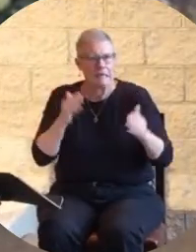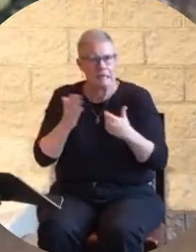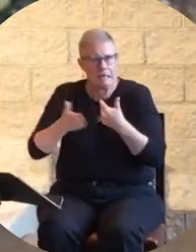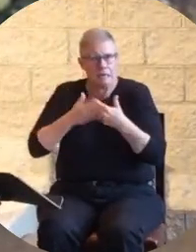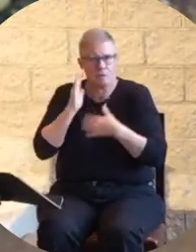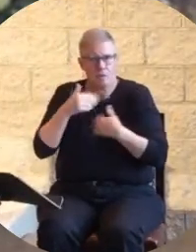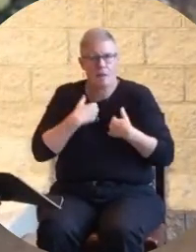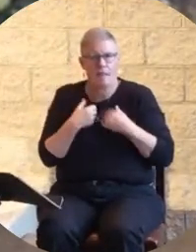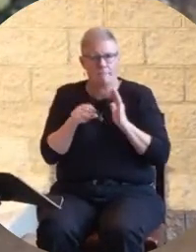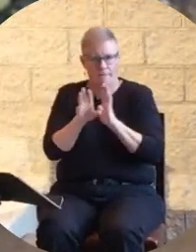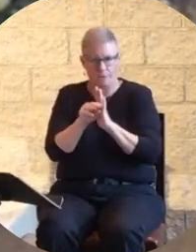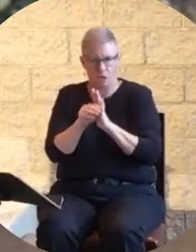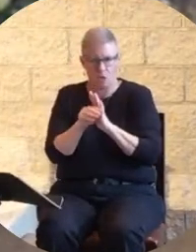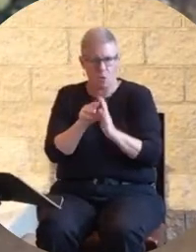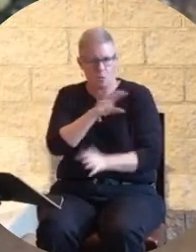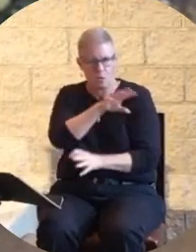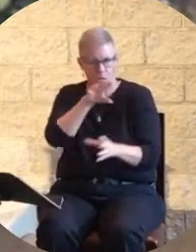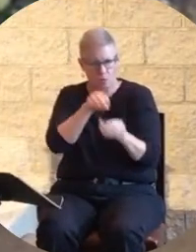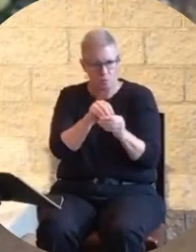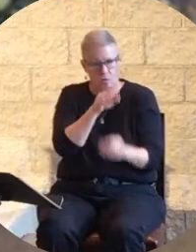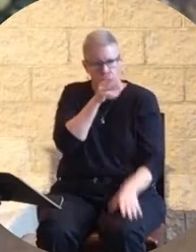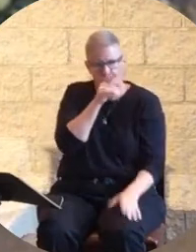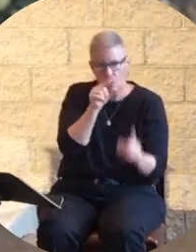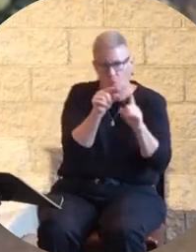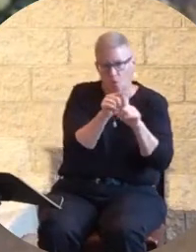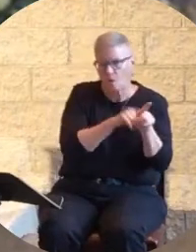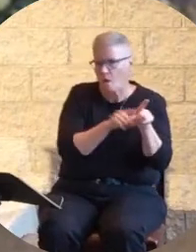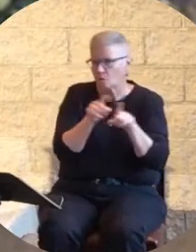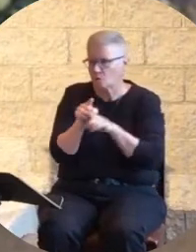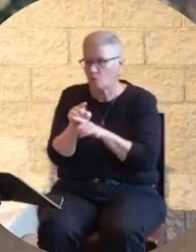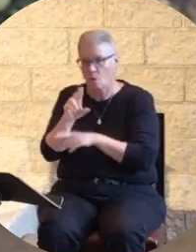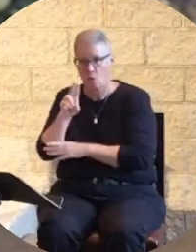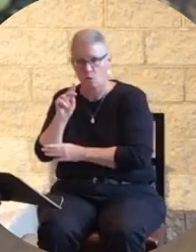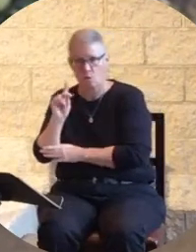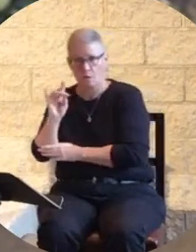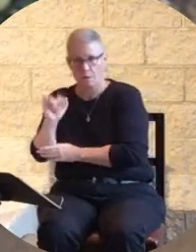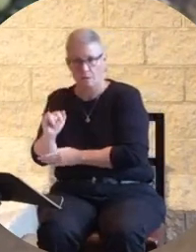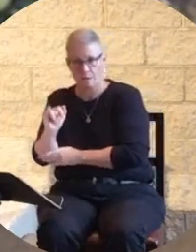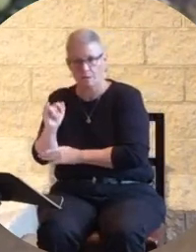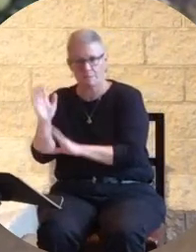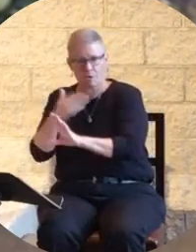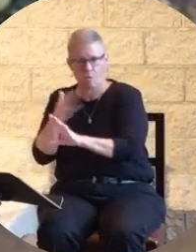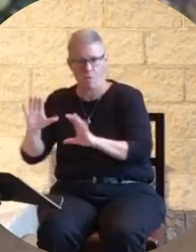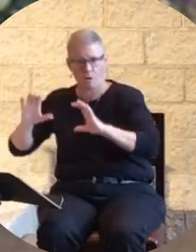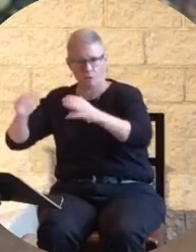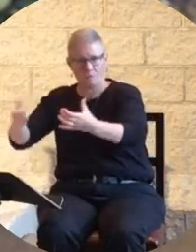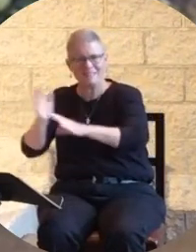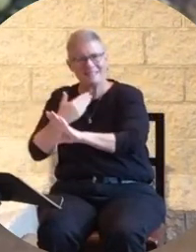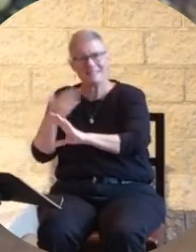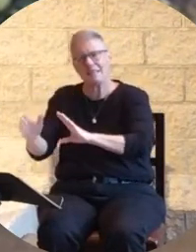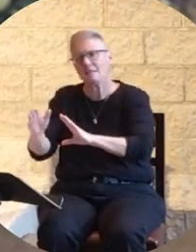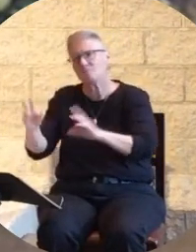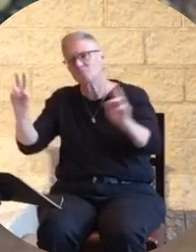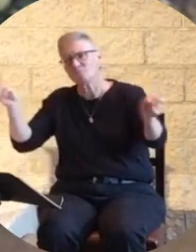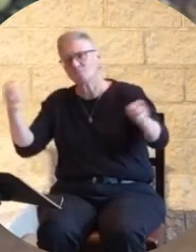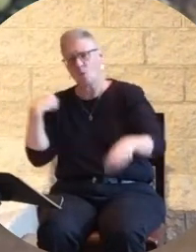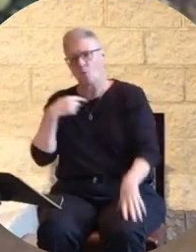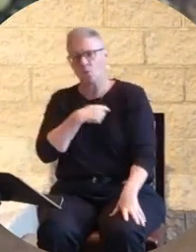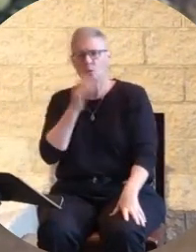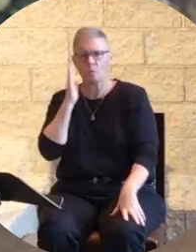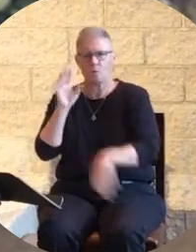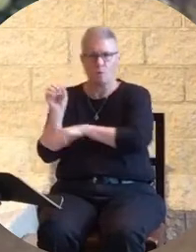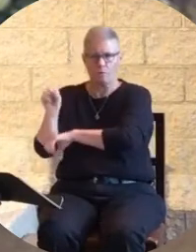word and members of the Unity Choir singing We Shall Overcome. T. Michael